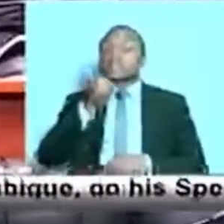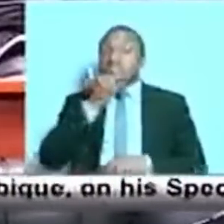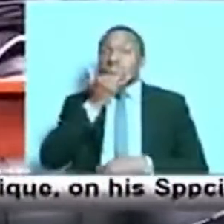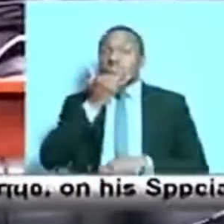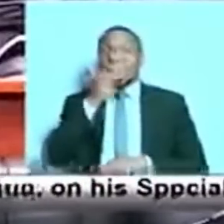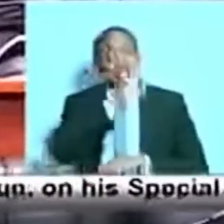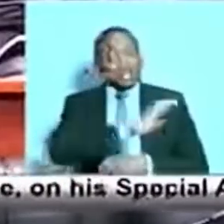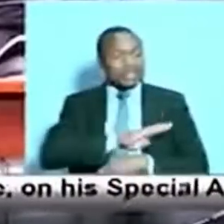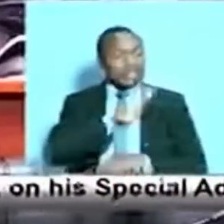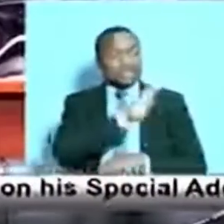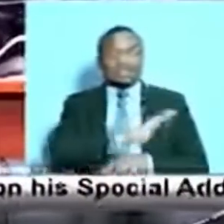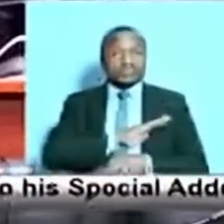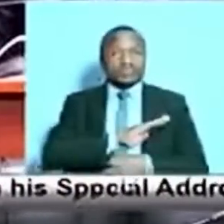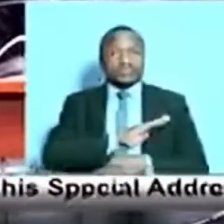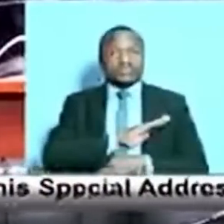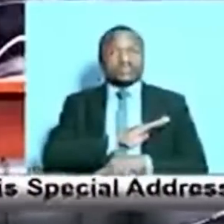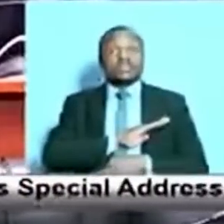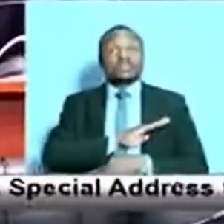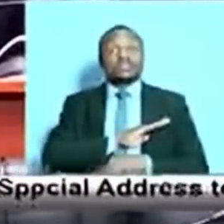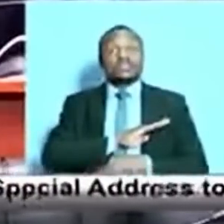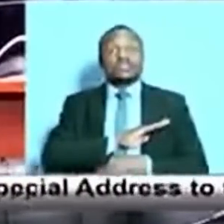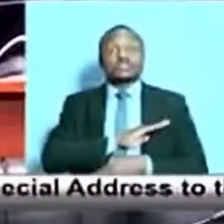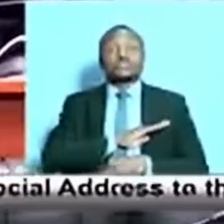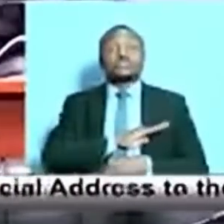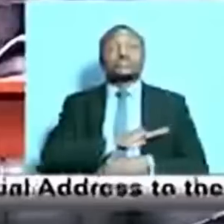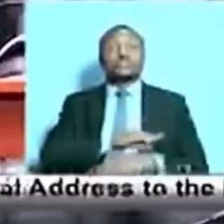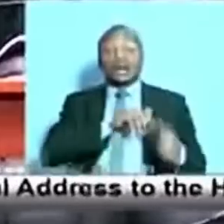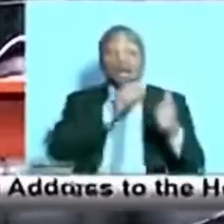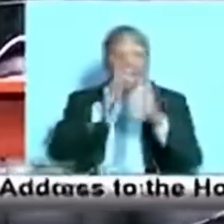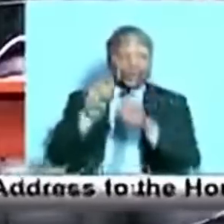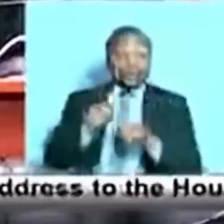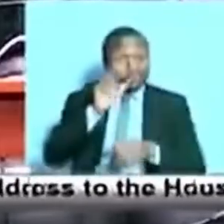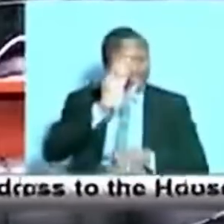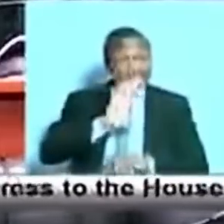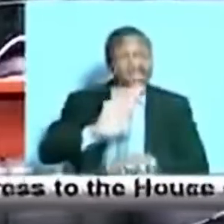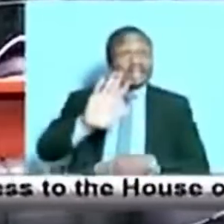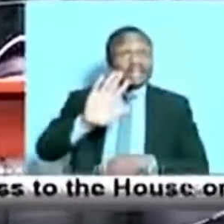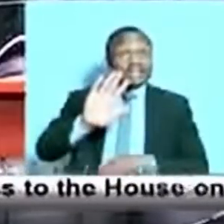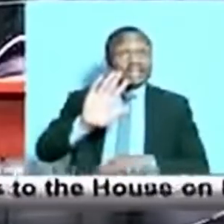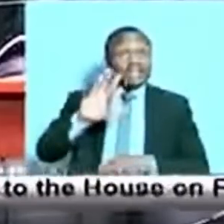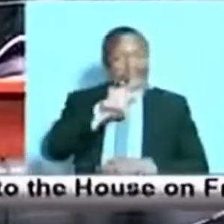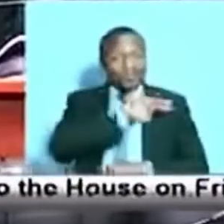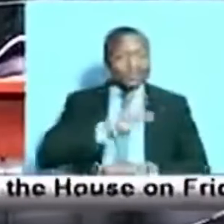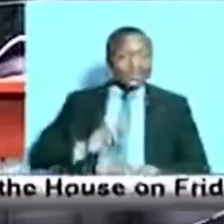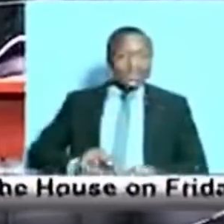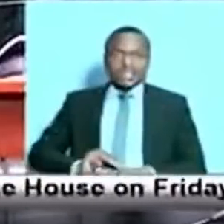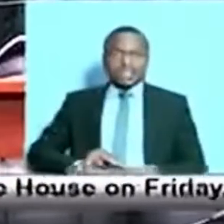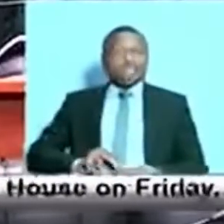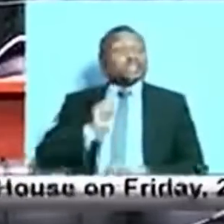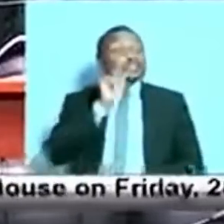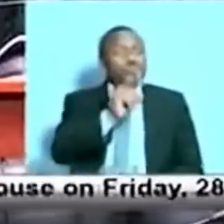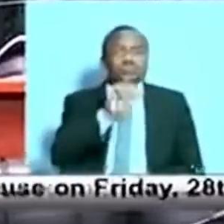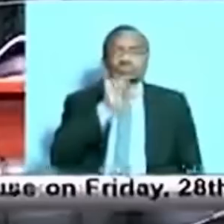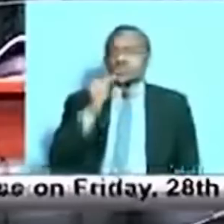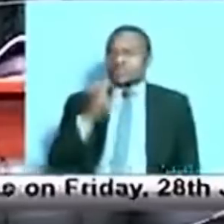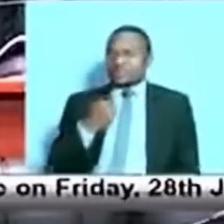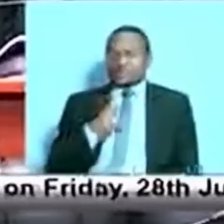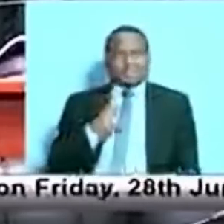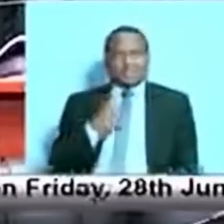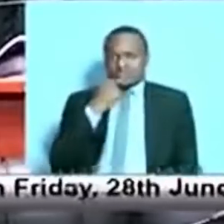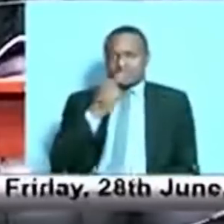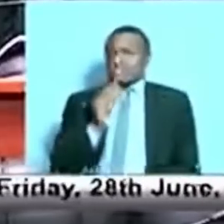were committed by his members. We have taken note. It's you. It's not me who has said